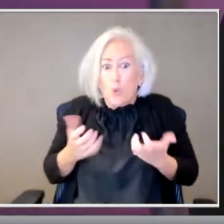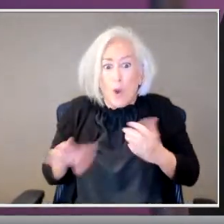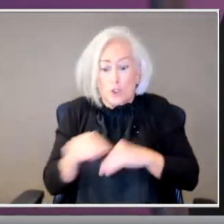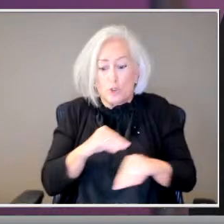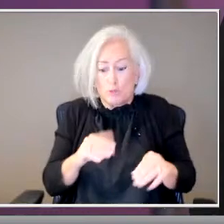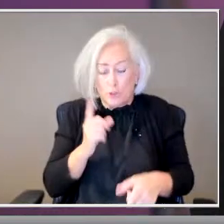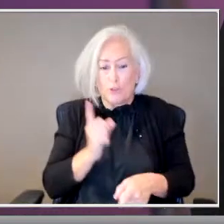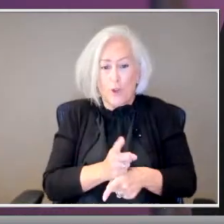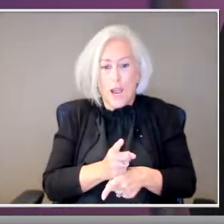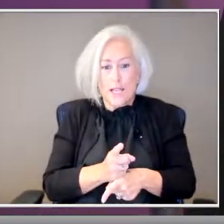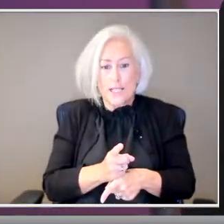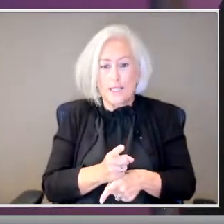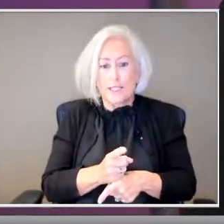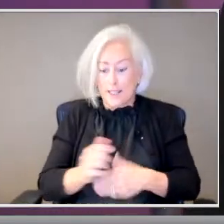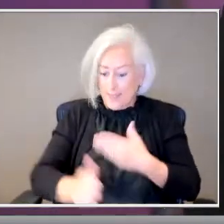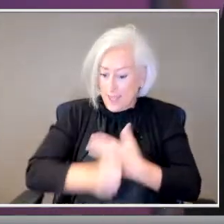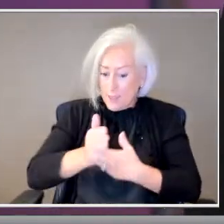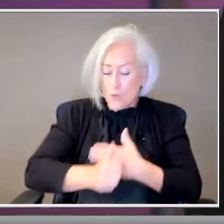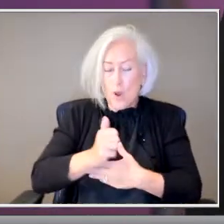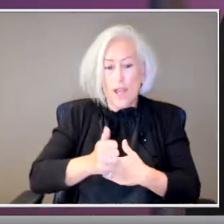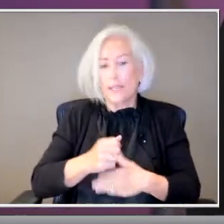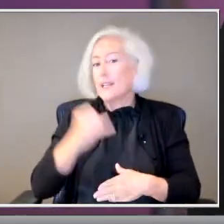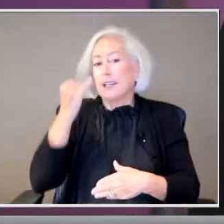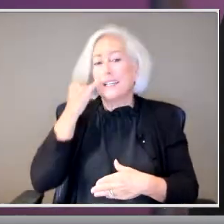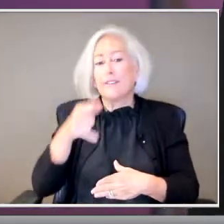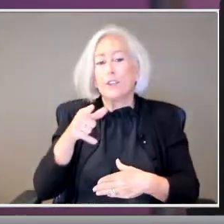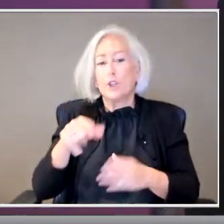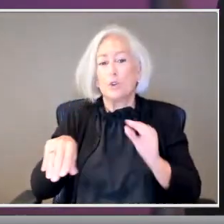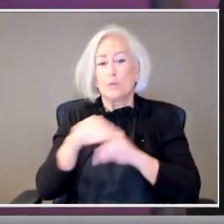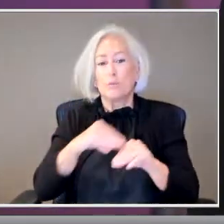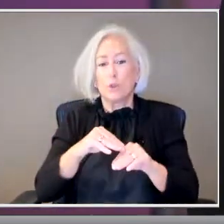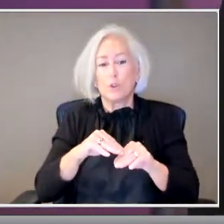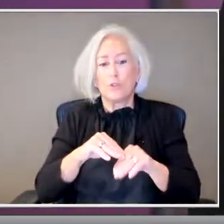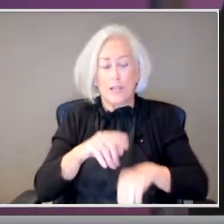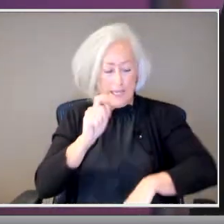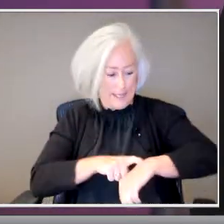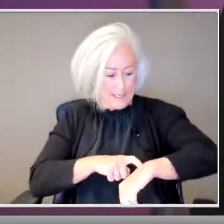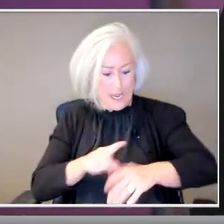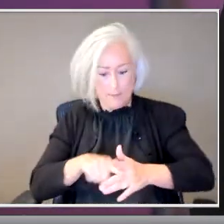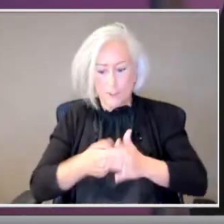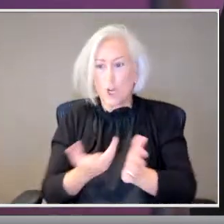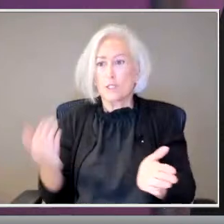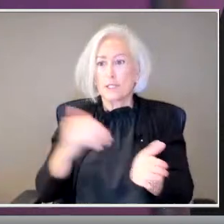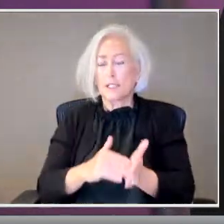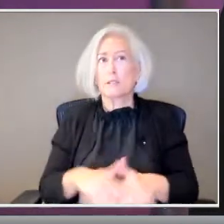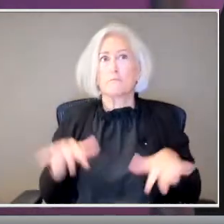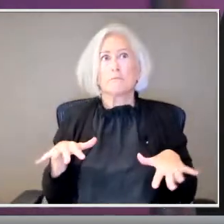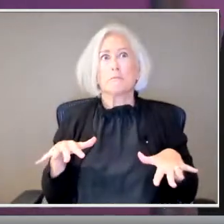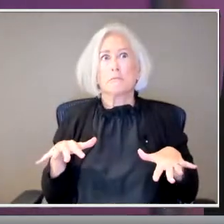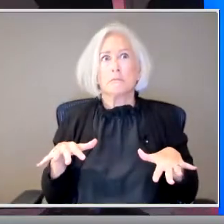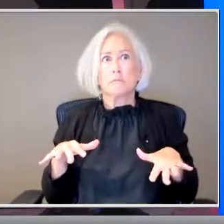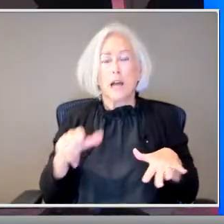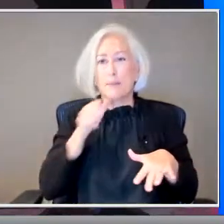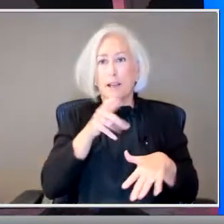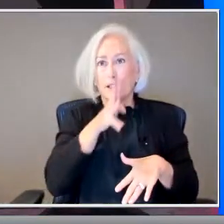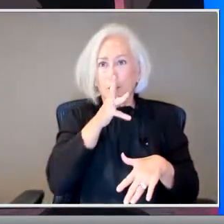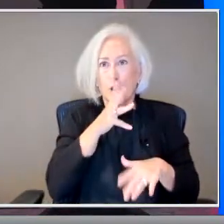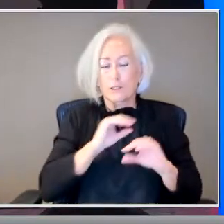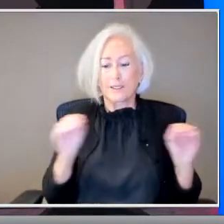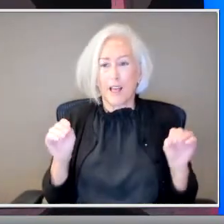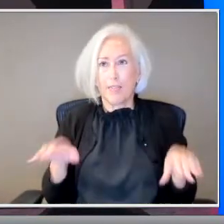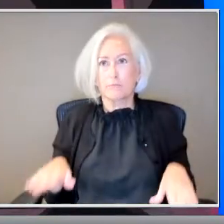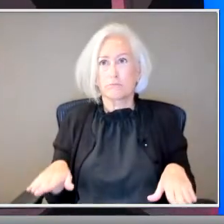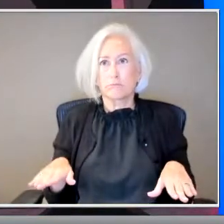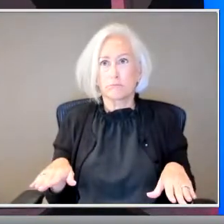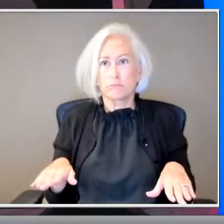me. They said, and if you move, that clock starts over. I was like, no, no, no, no, no. I'm not even going to talk. So that was the hardest